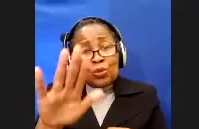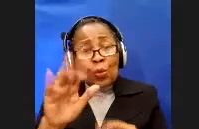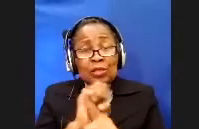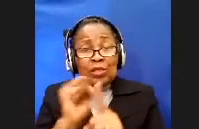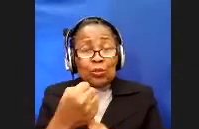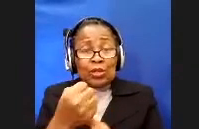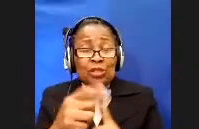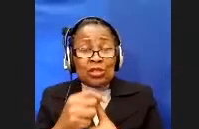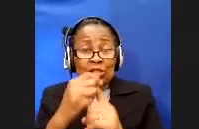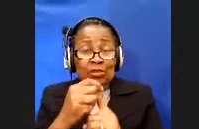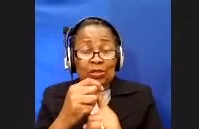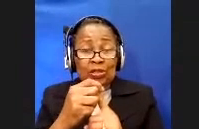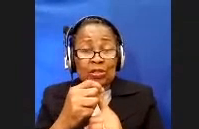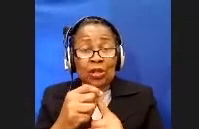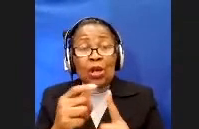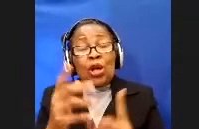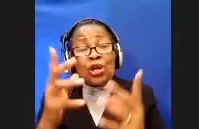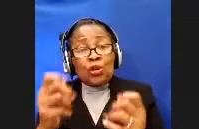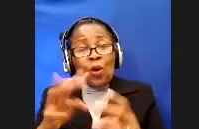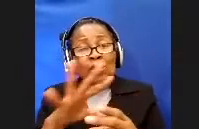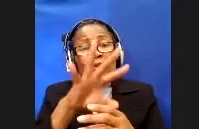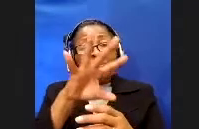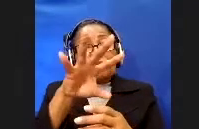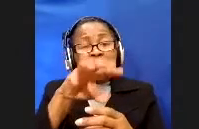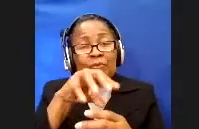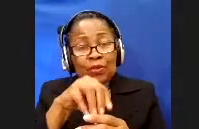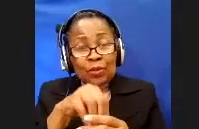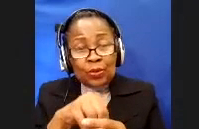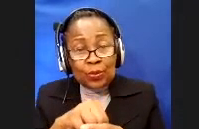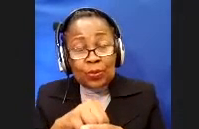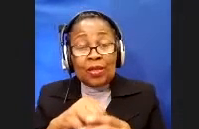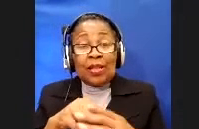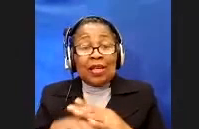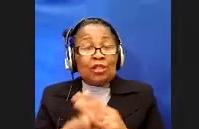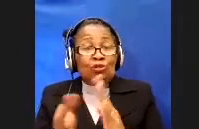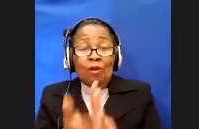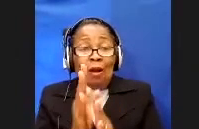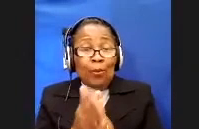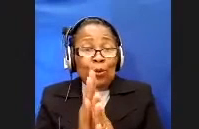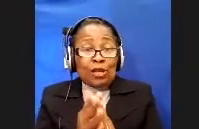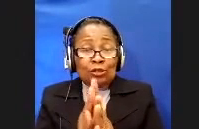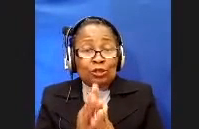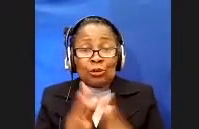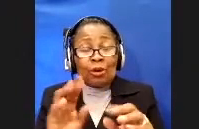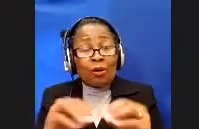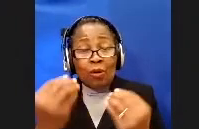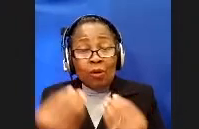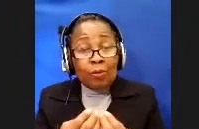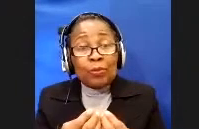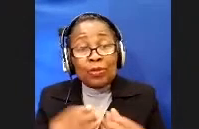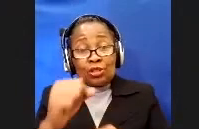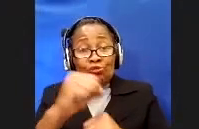to weave accessibility, weave it into the operational, the organization's operational